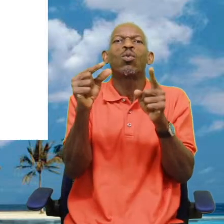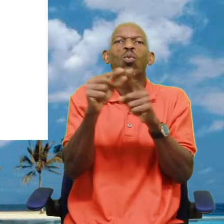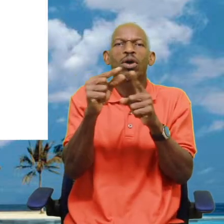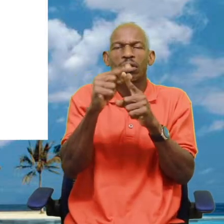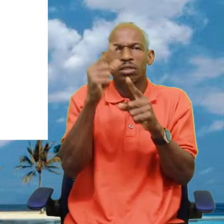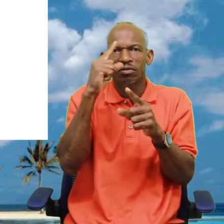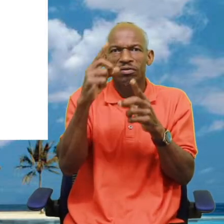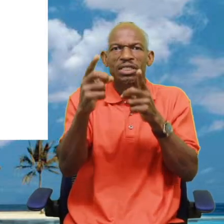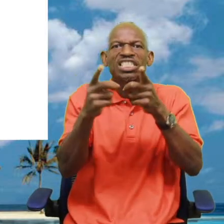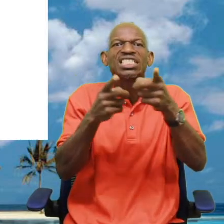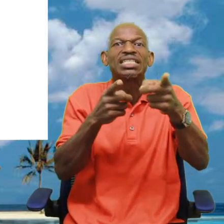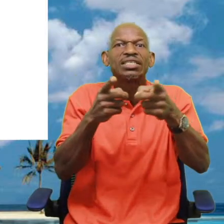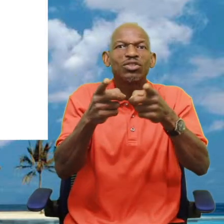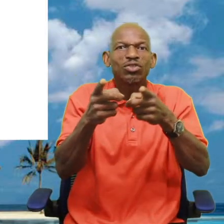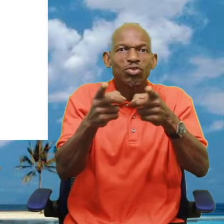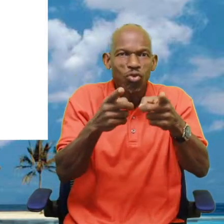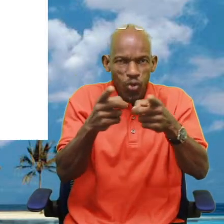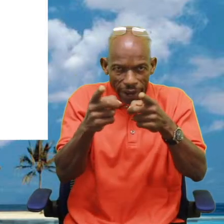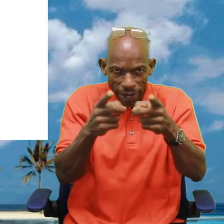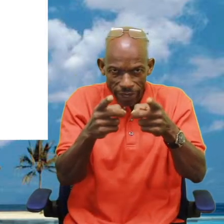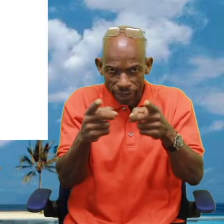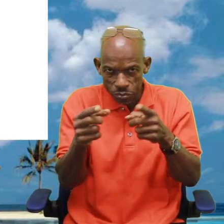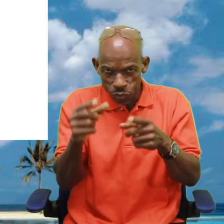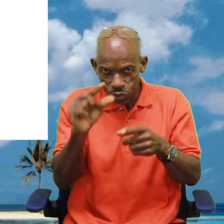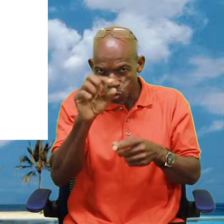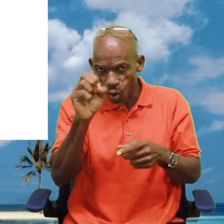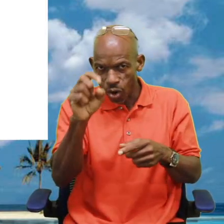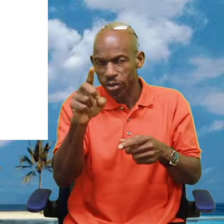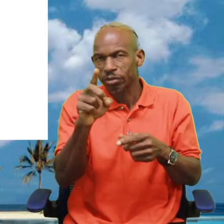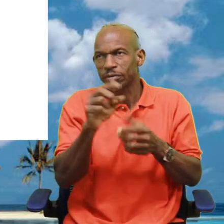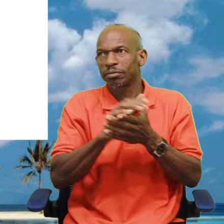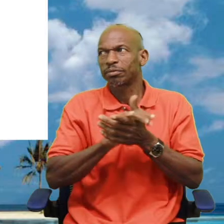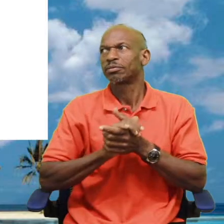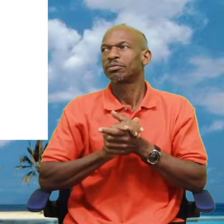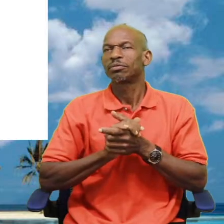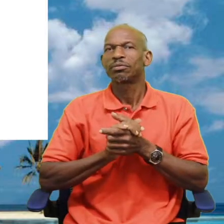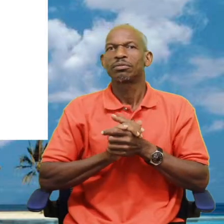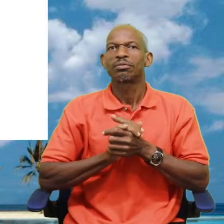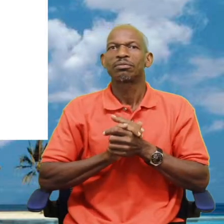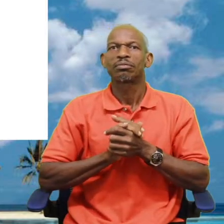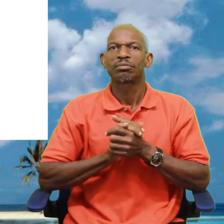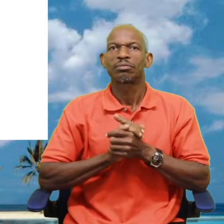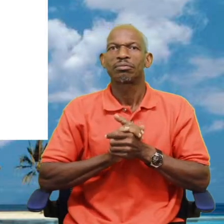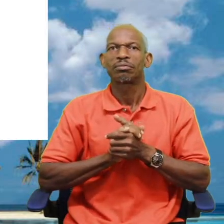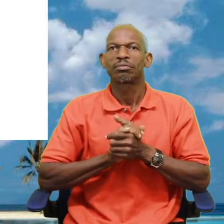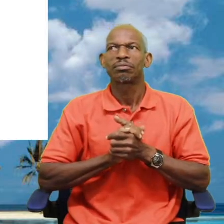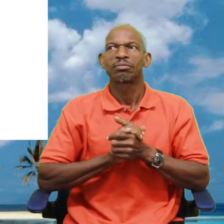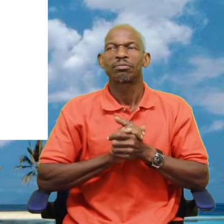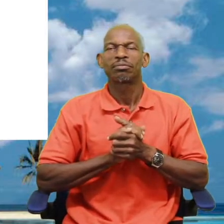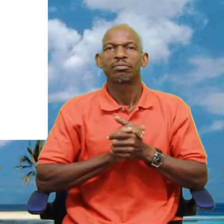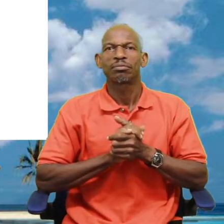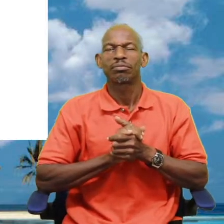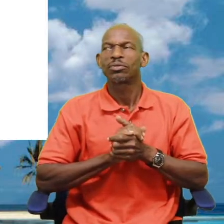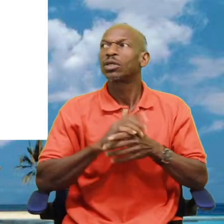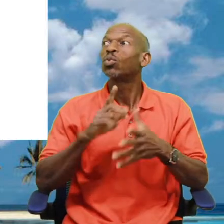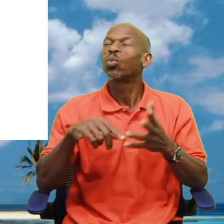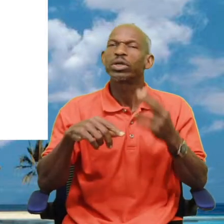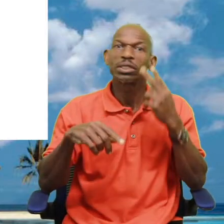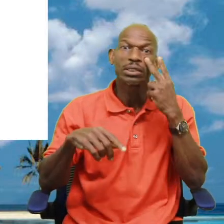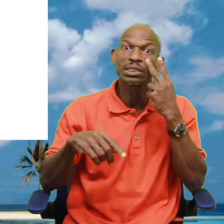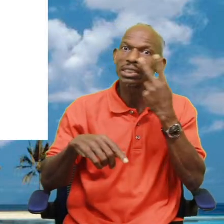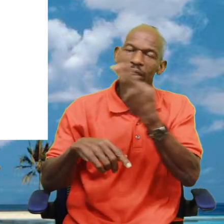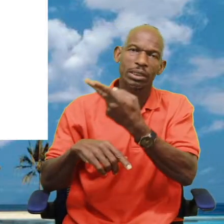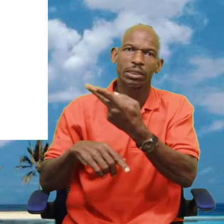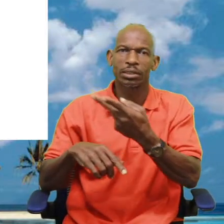to volunteer? I'm looking for volunteer. Give me a word to describe this dog. Based on your sight. Look at your eyes. You're using